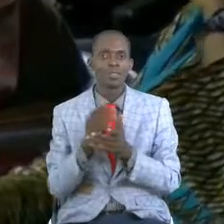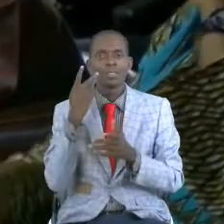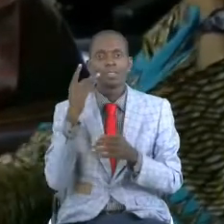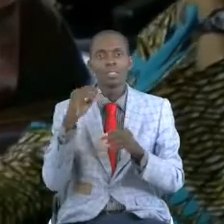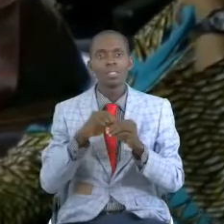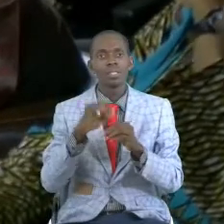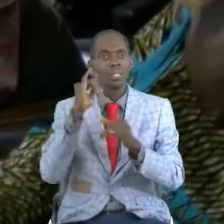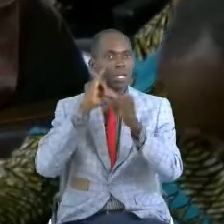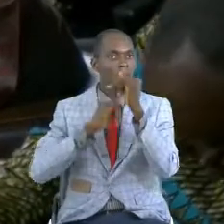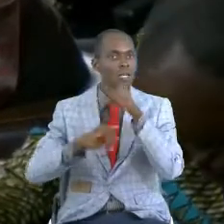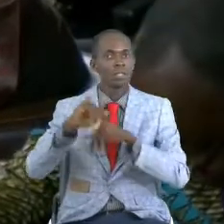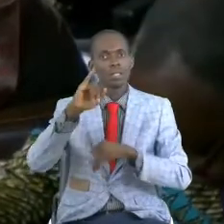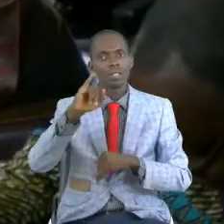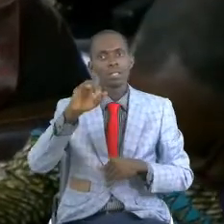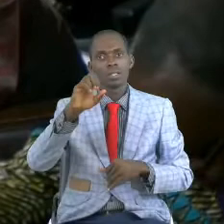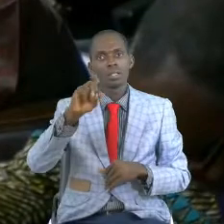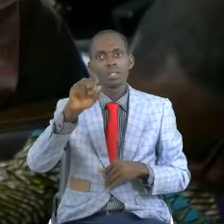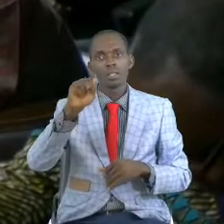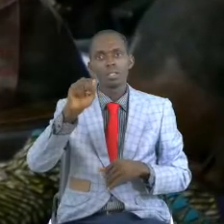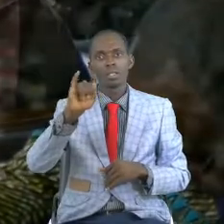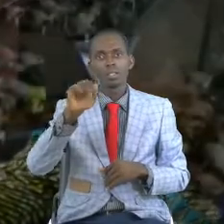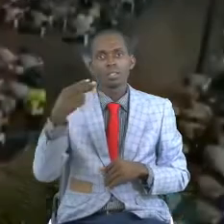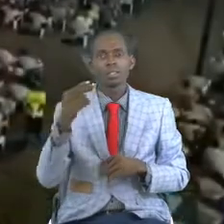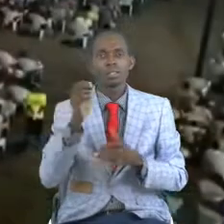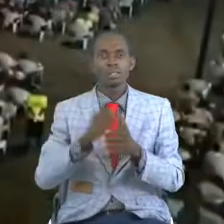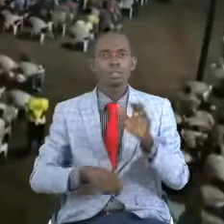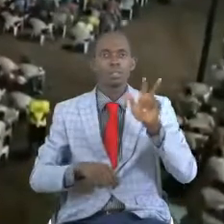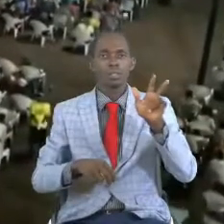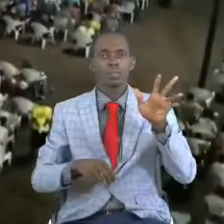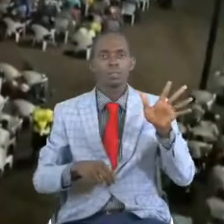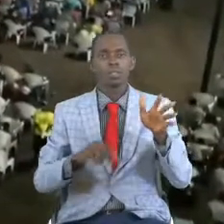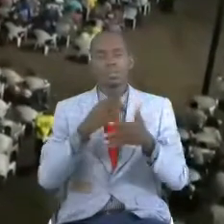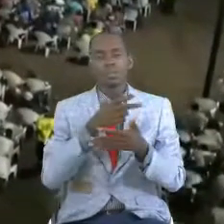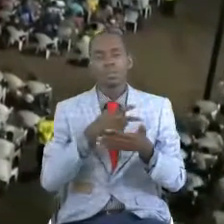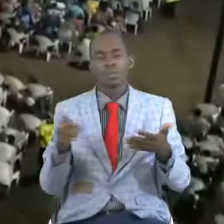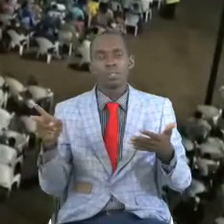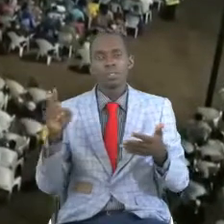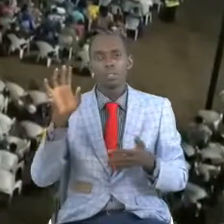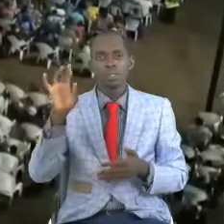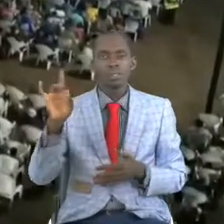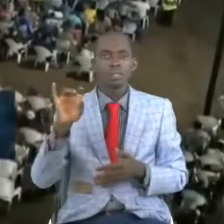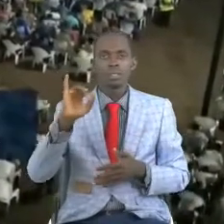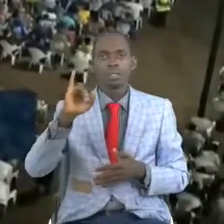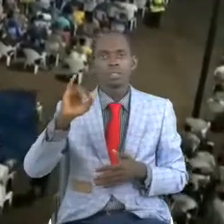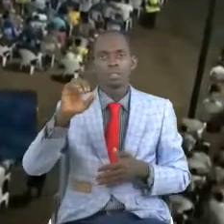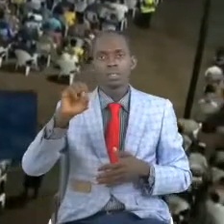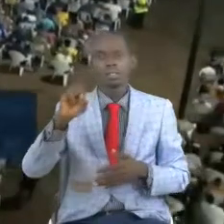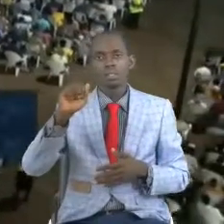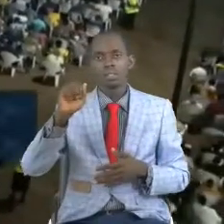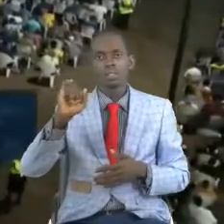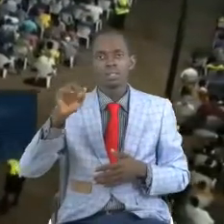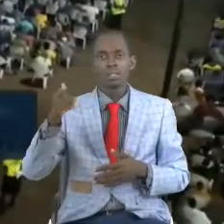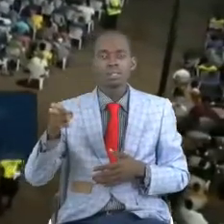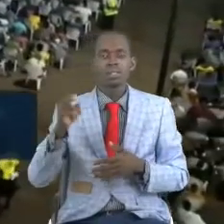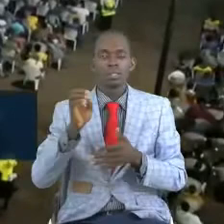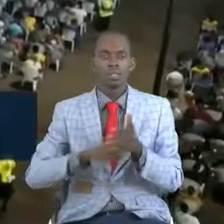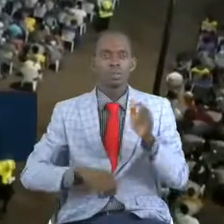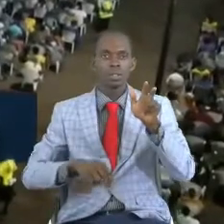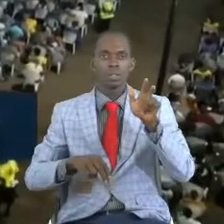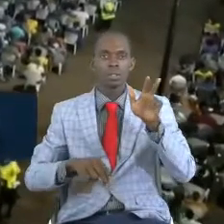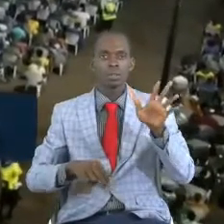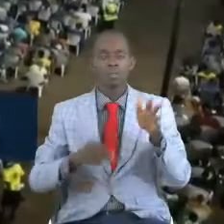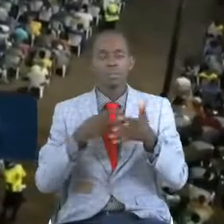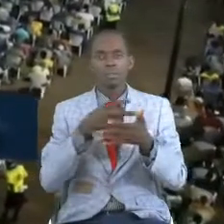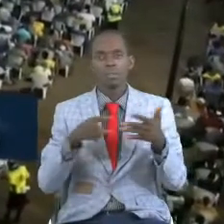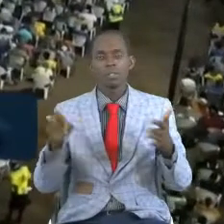chapter 35. We're reading from verse 8. Isaiah chapter 35,